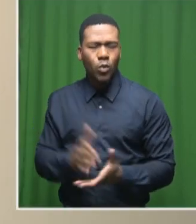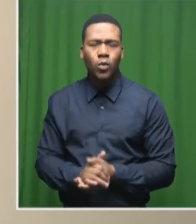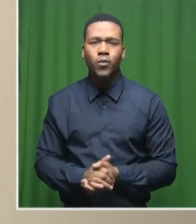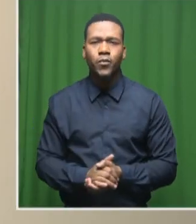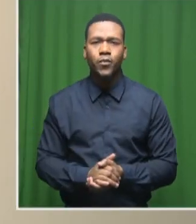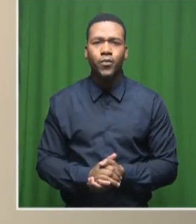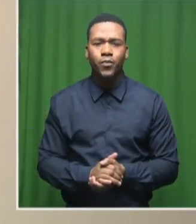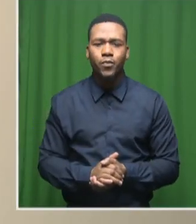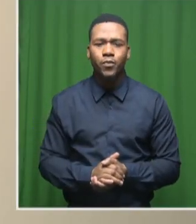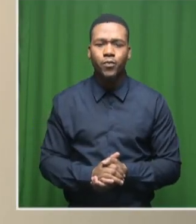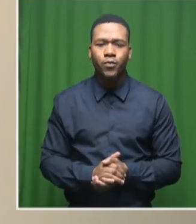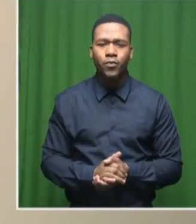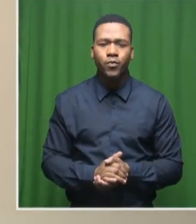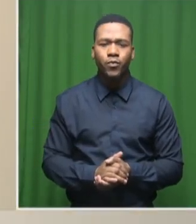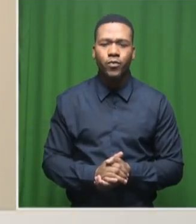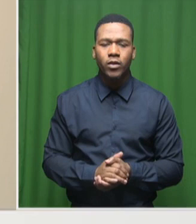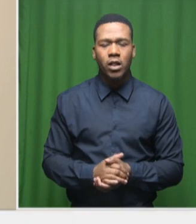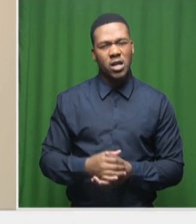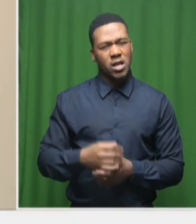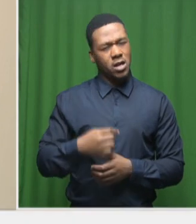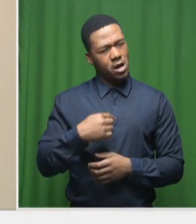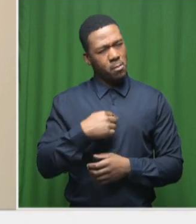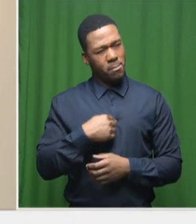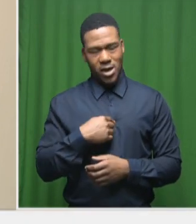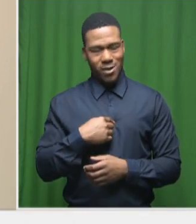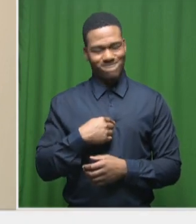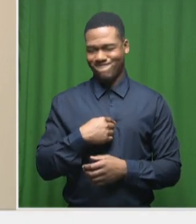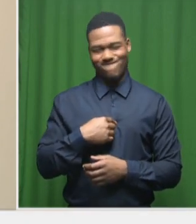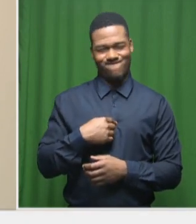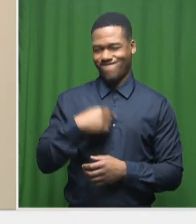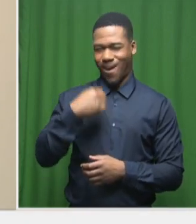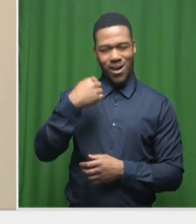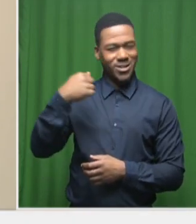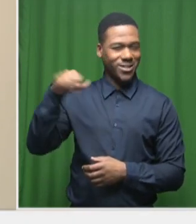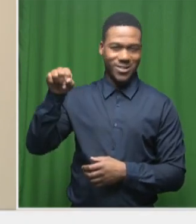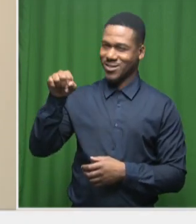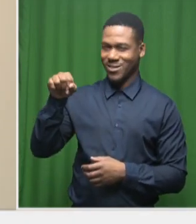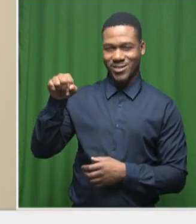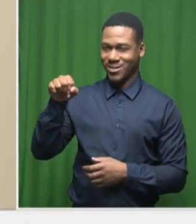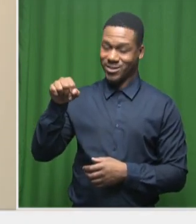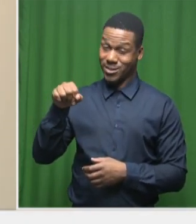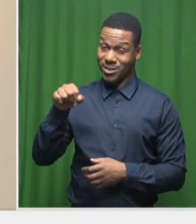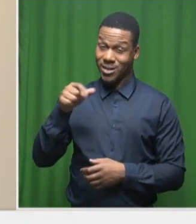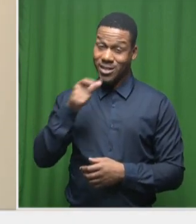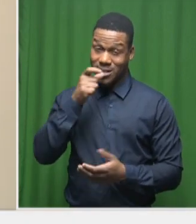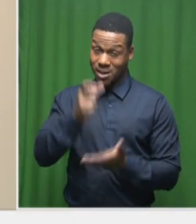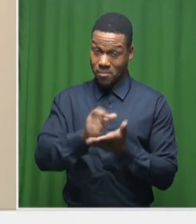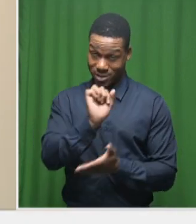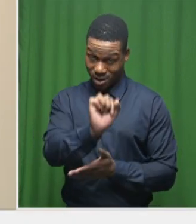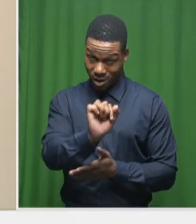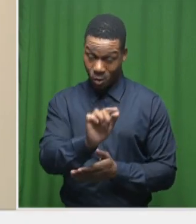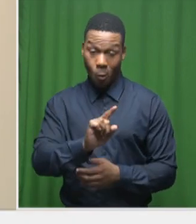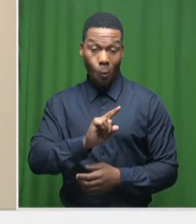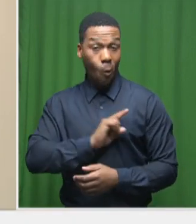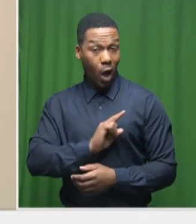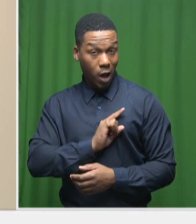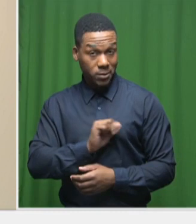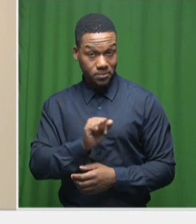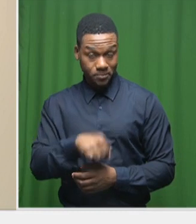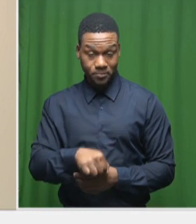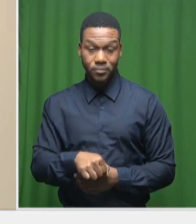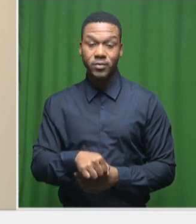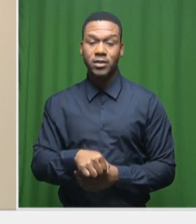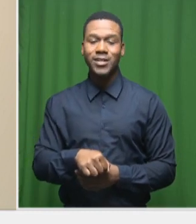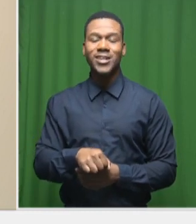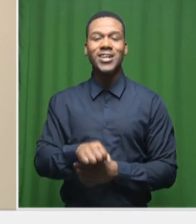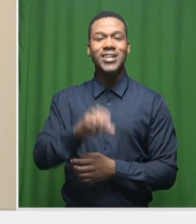I think I wouldn't really agree with that, because the reason why CSIR exists is to